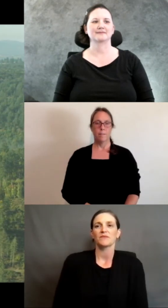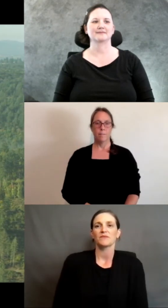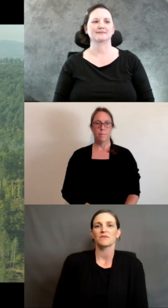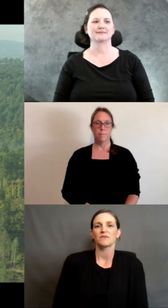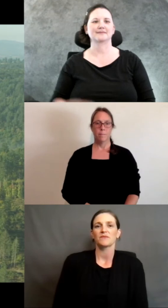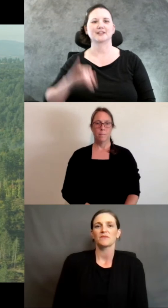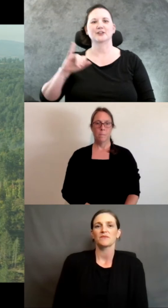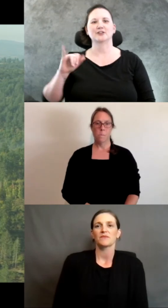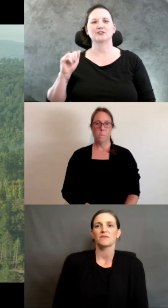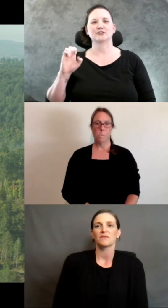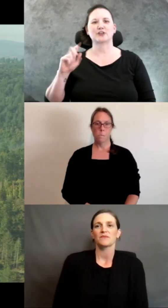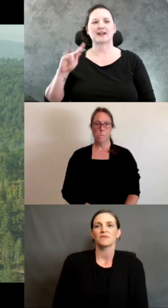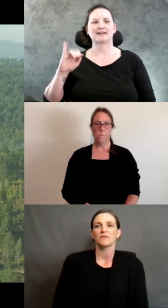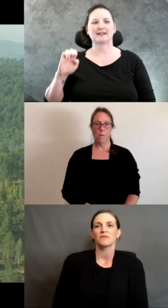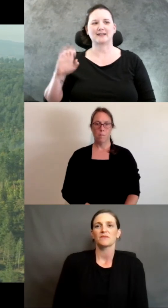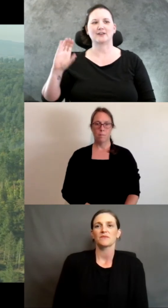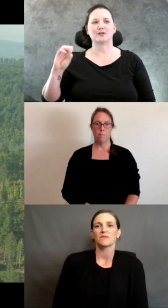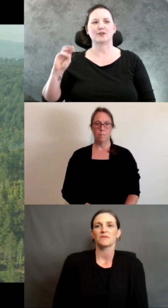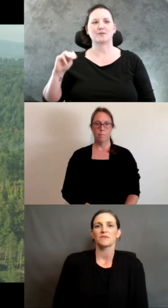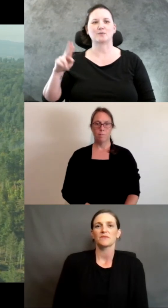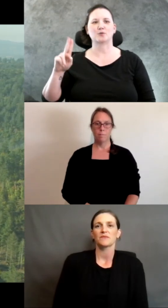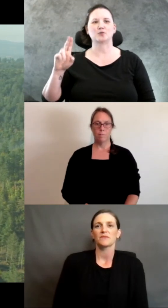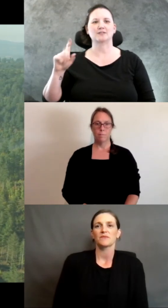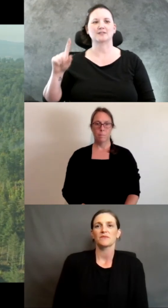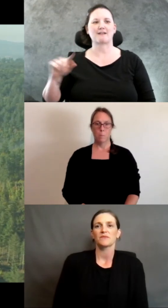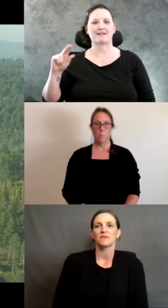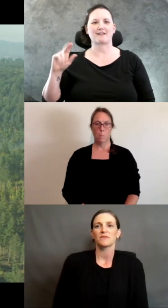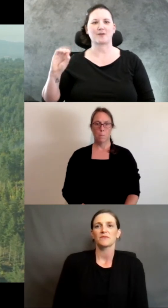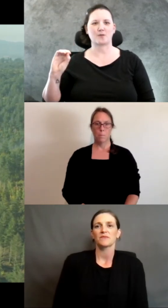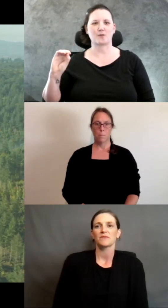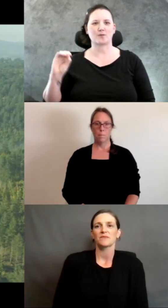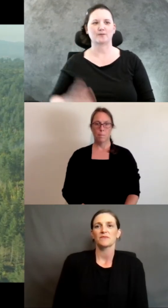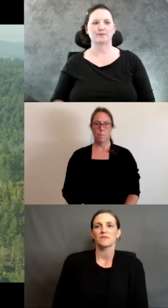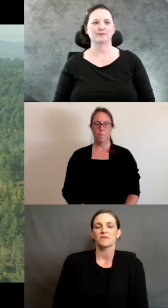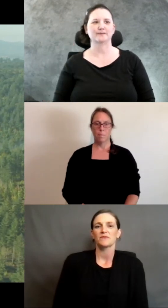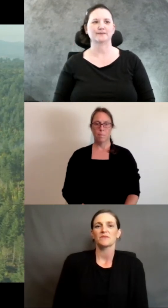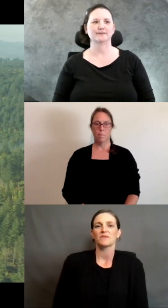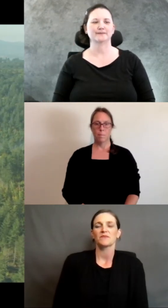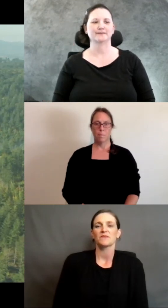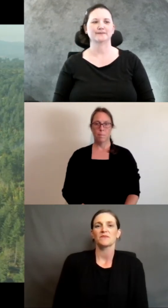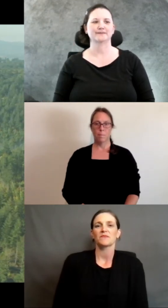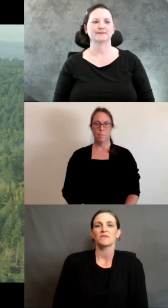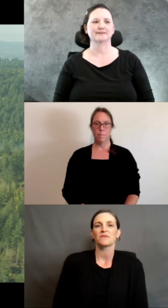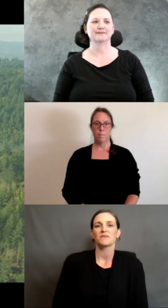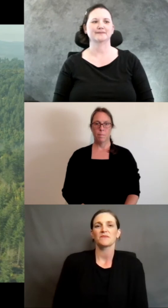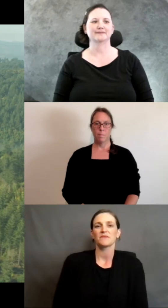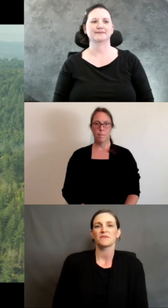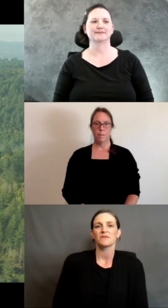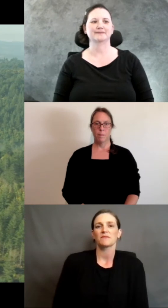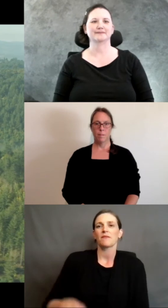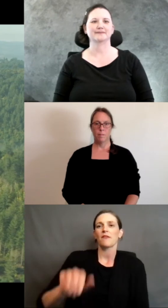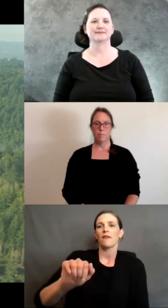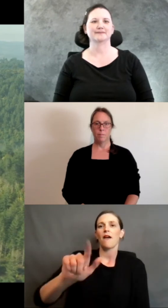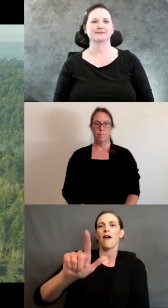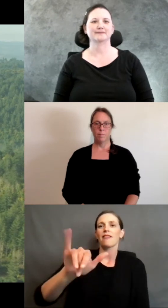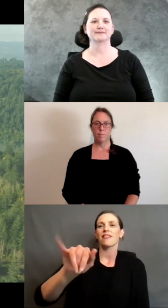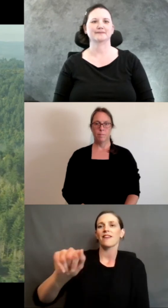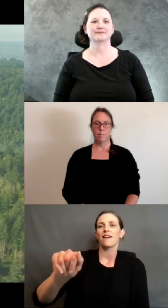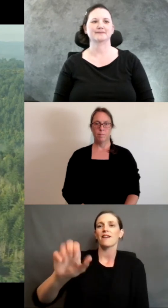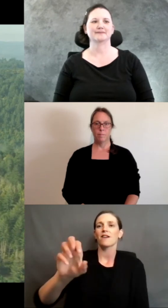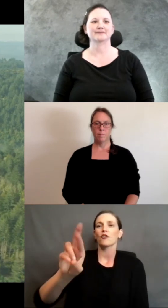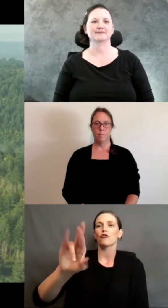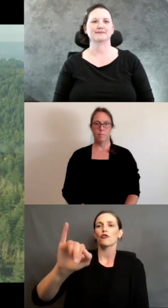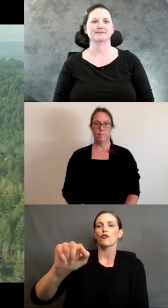Jackie Campazano as Barbara Berkeley Sanchazna and Diamantina Carmela. Aaliyah Craig as